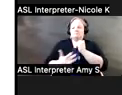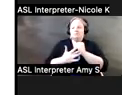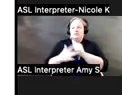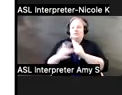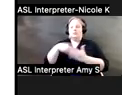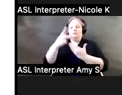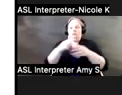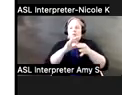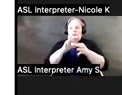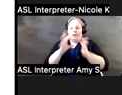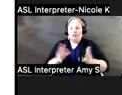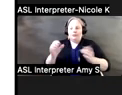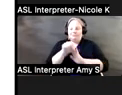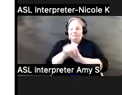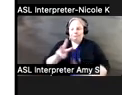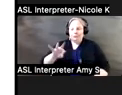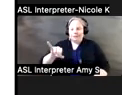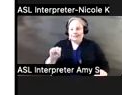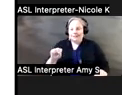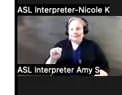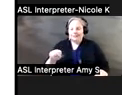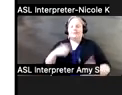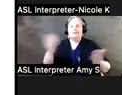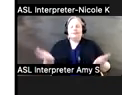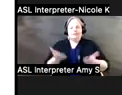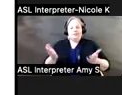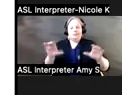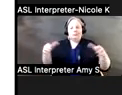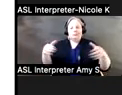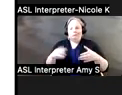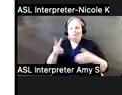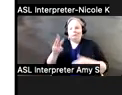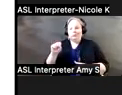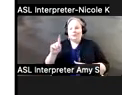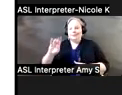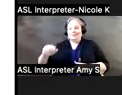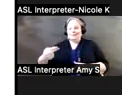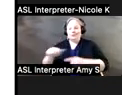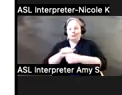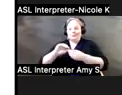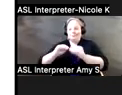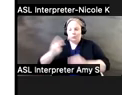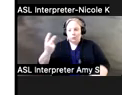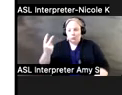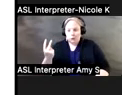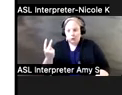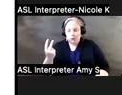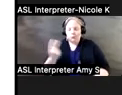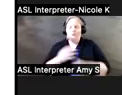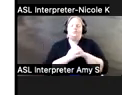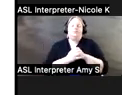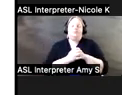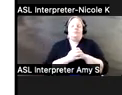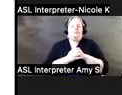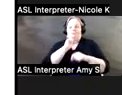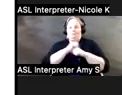Wisconsin, and coming to you with our WisTech training number two. So I'm